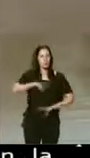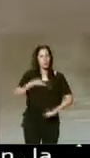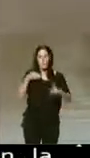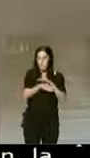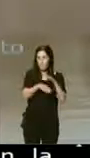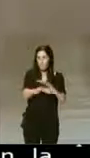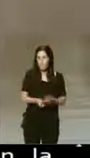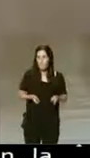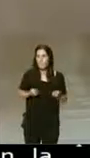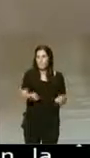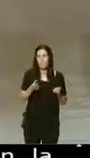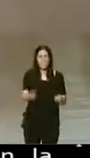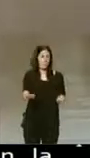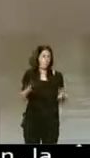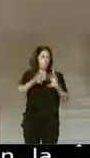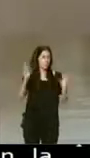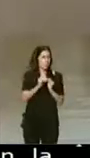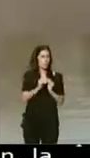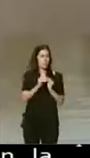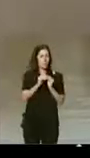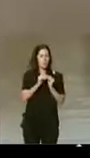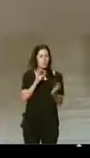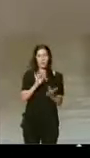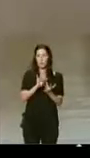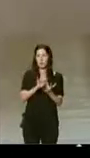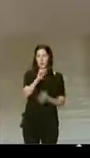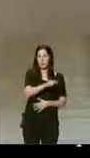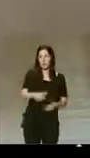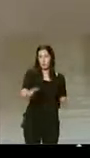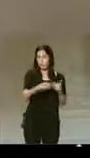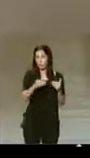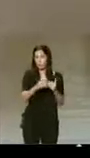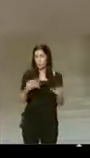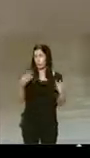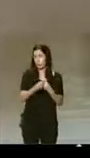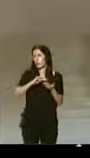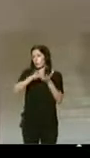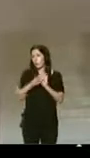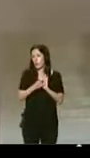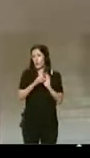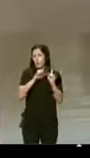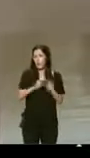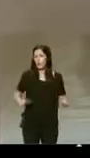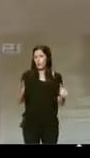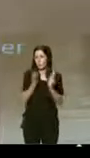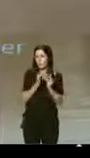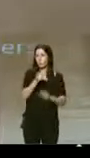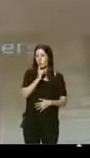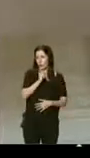customization capabilities and hence the relationship between users and the new